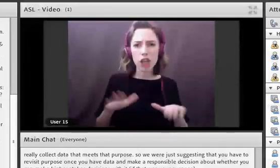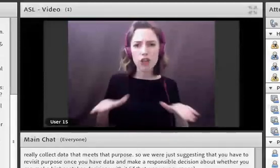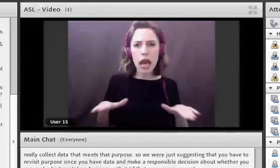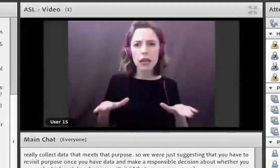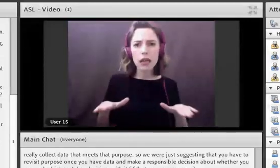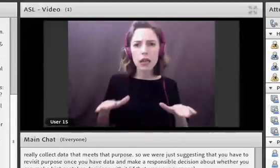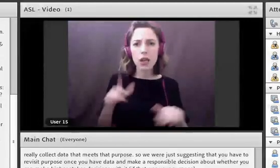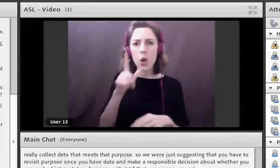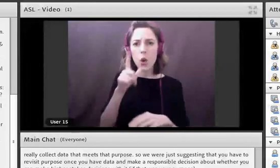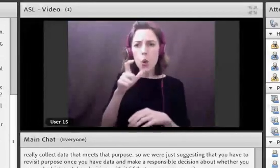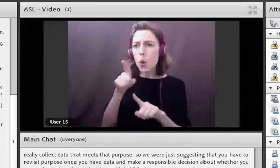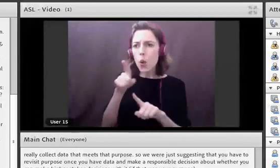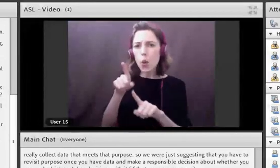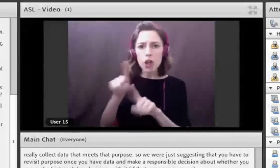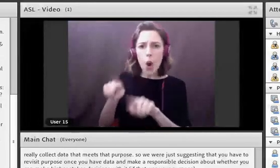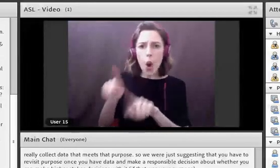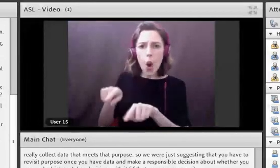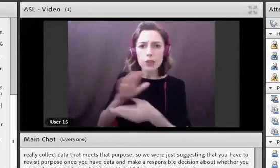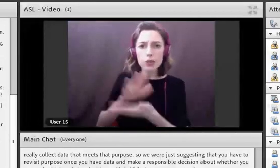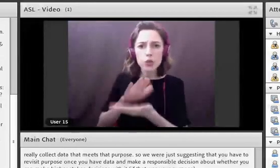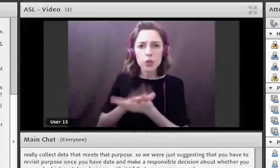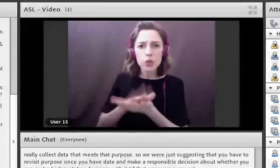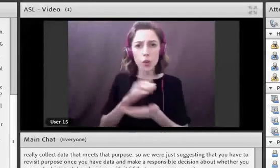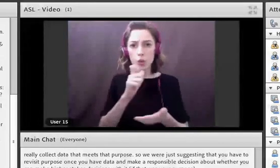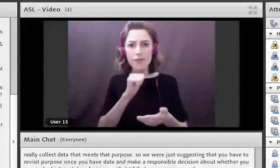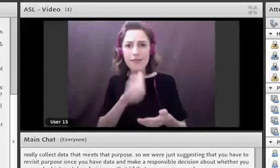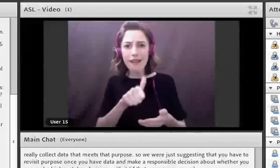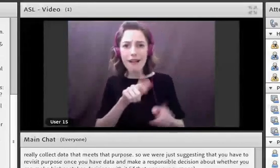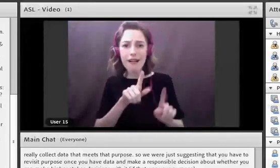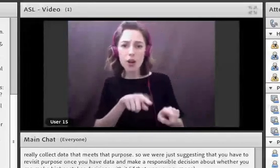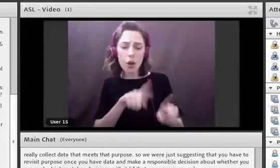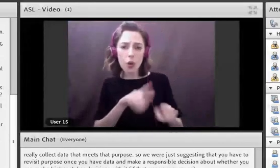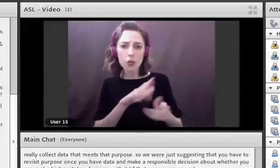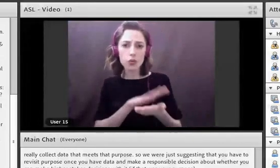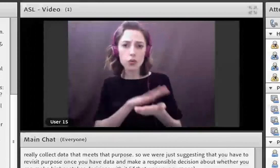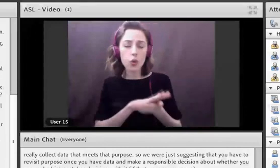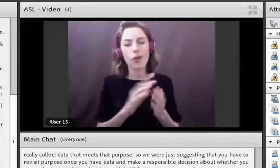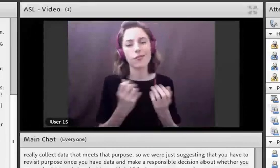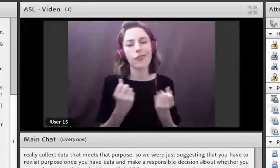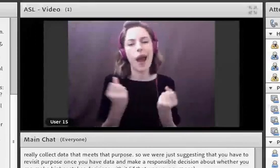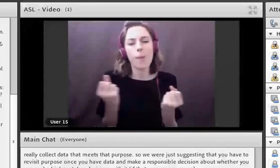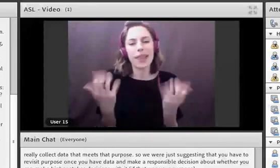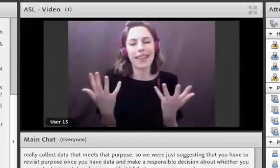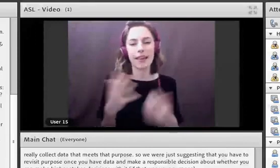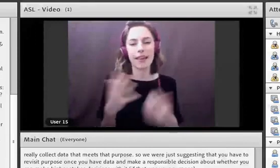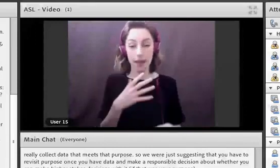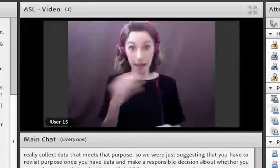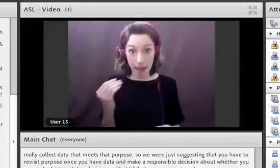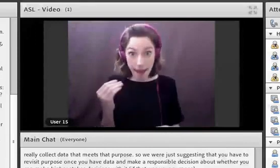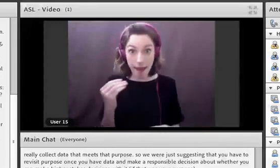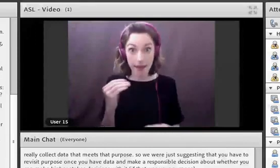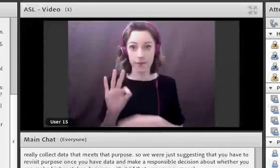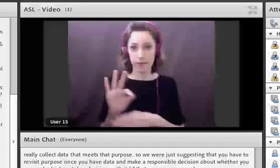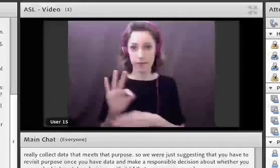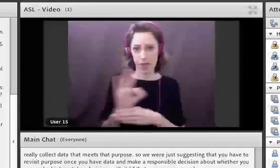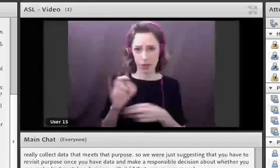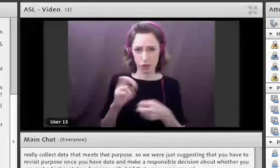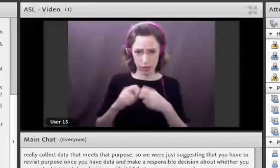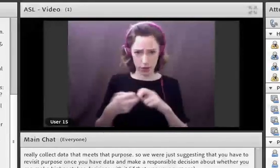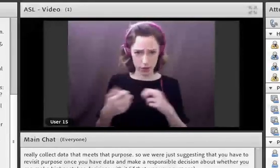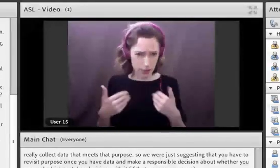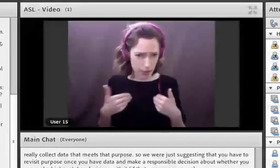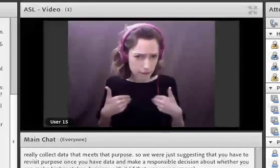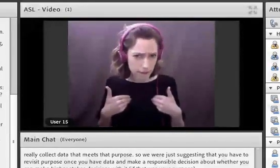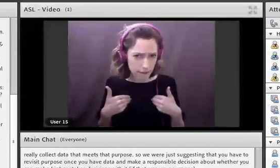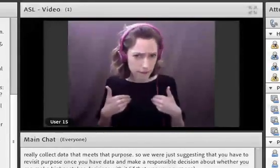not attending school, and whether they have functional difficulties or not. So in a context of a survey like a MIPS